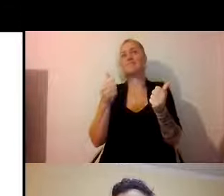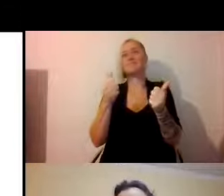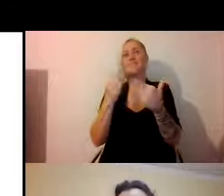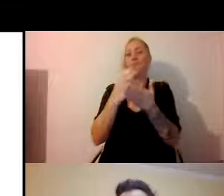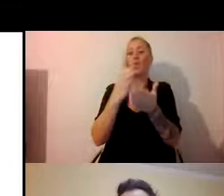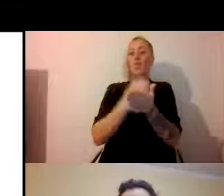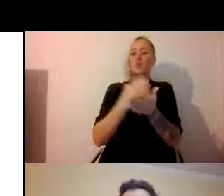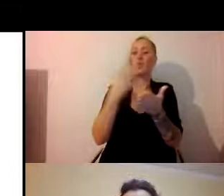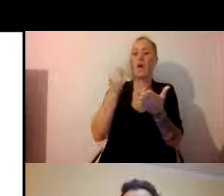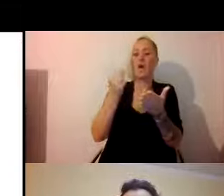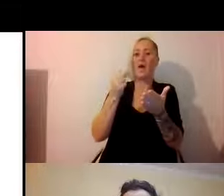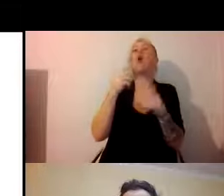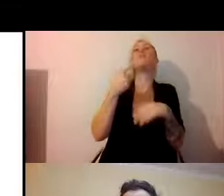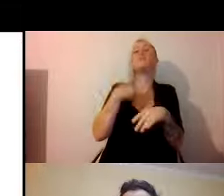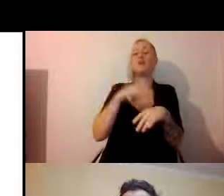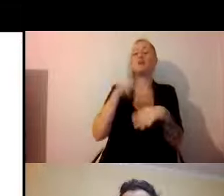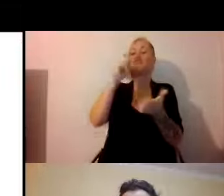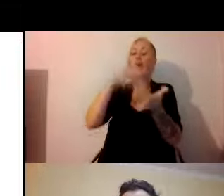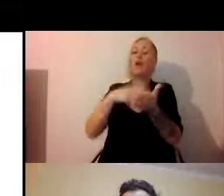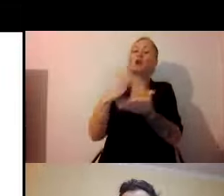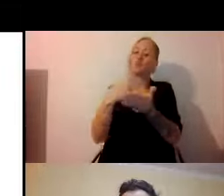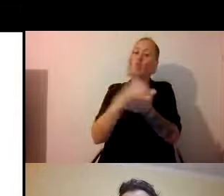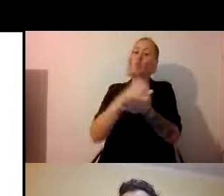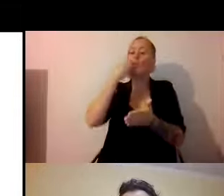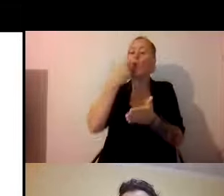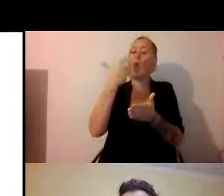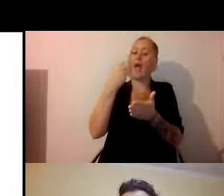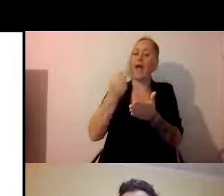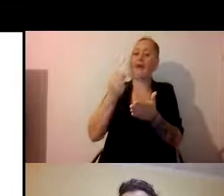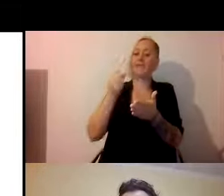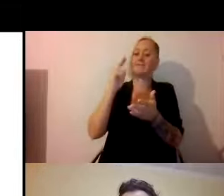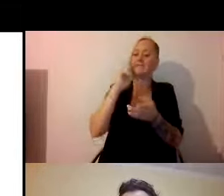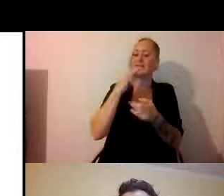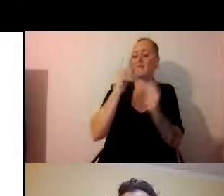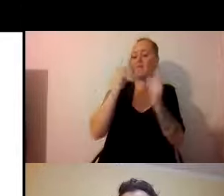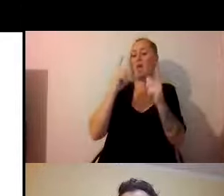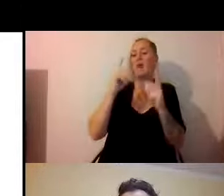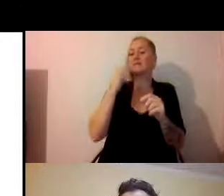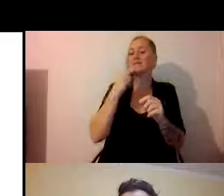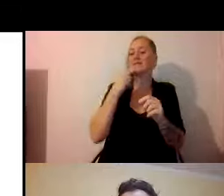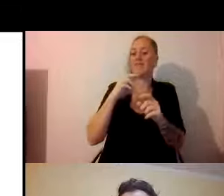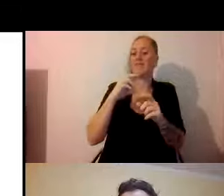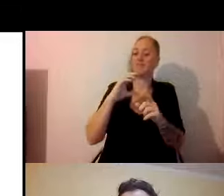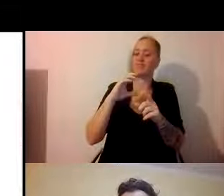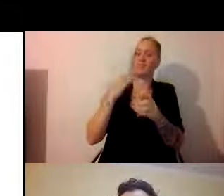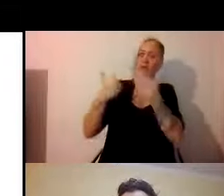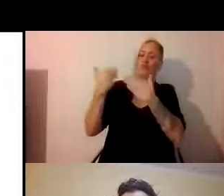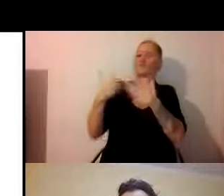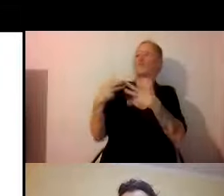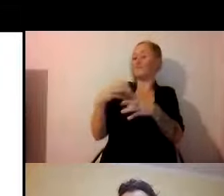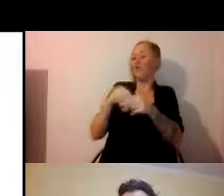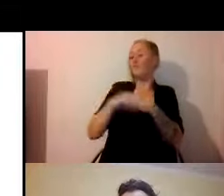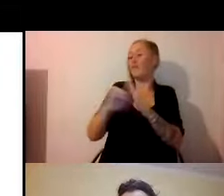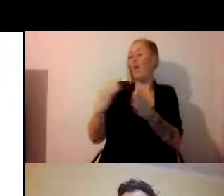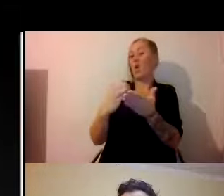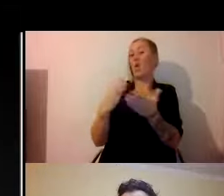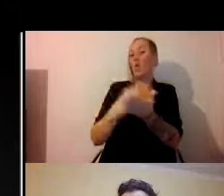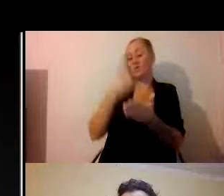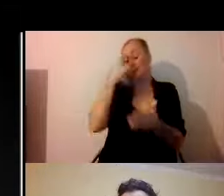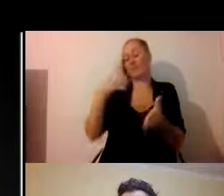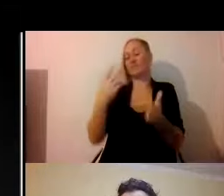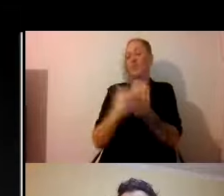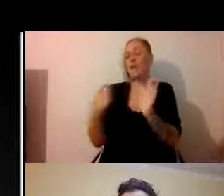they'll teach you sort of deaf awareness and deaf history. And I think that's a really great place to start. So I won't